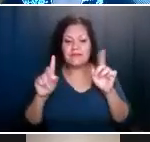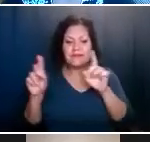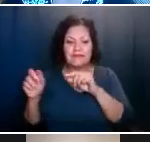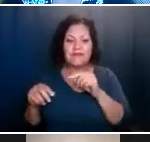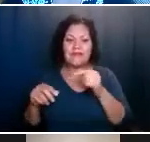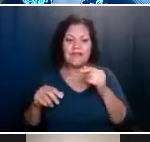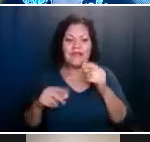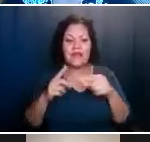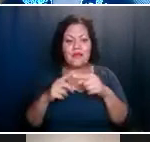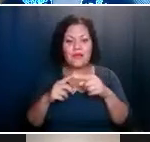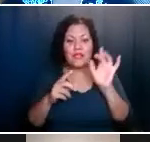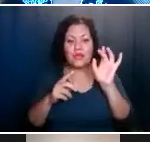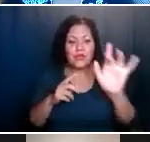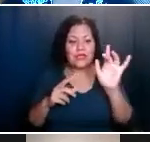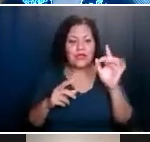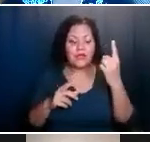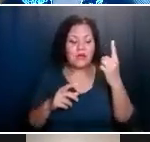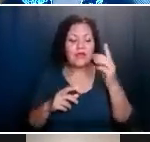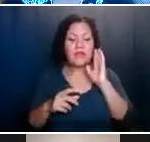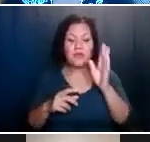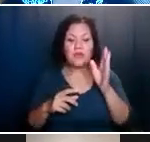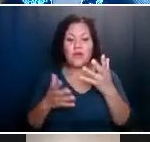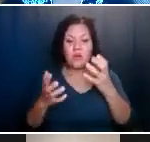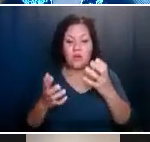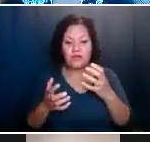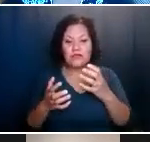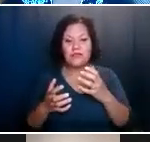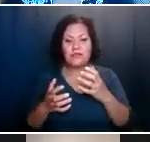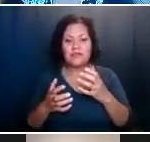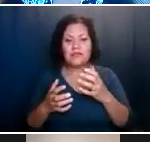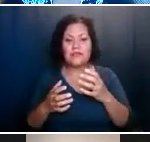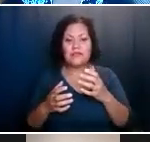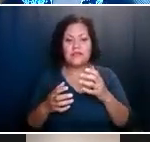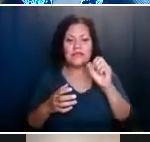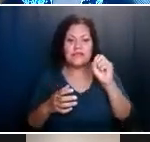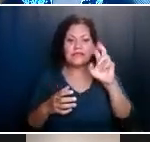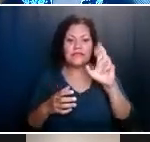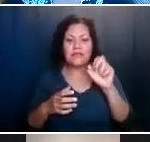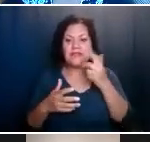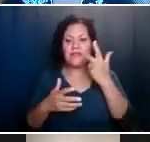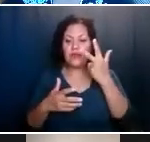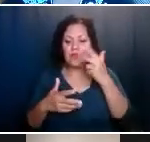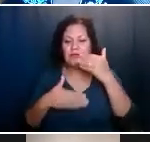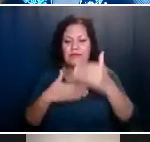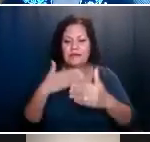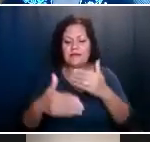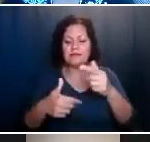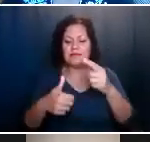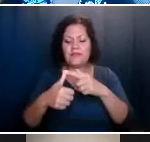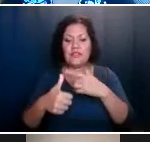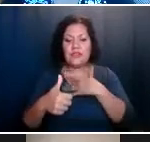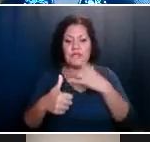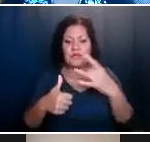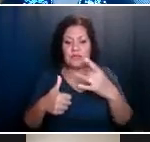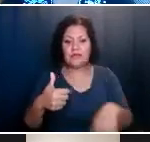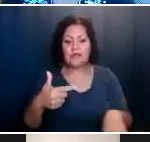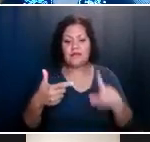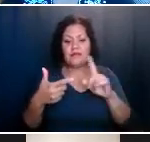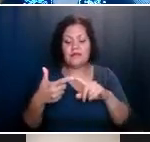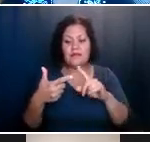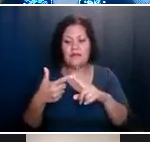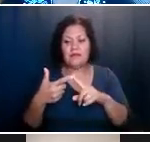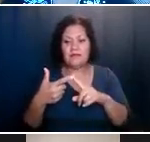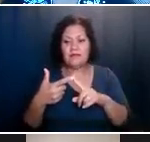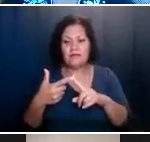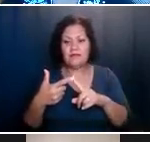these booths, you're going to want to go through a series of 3 steps. You're going to want to like. You're going to want